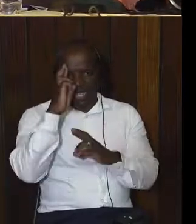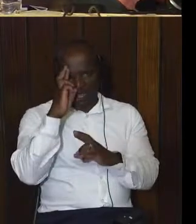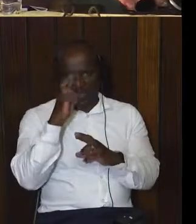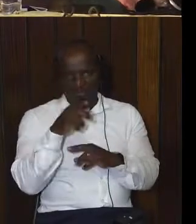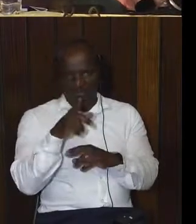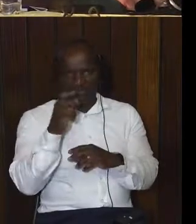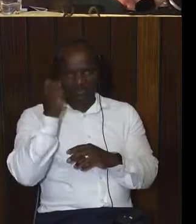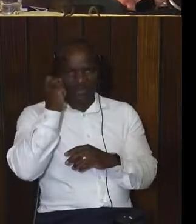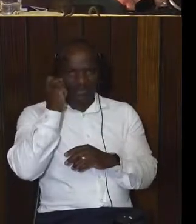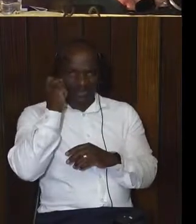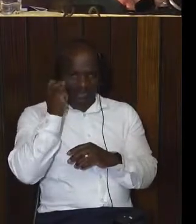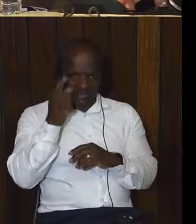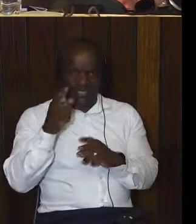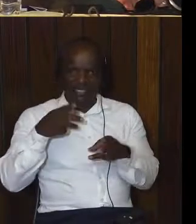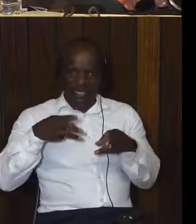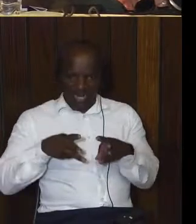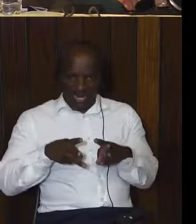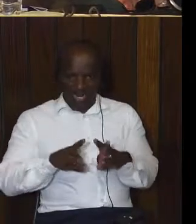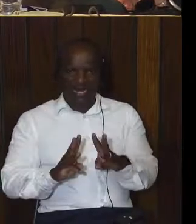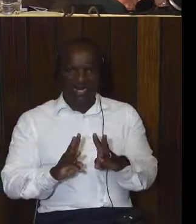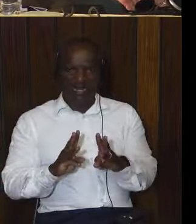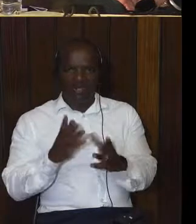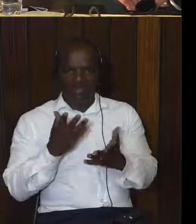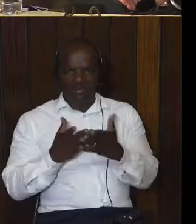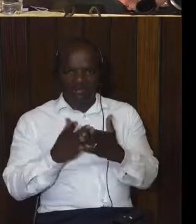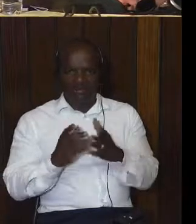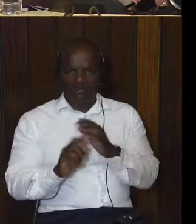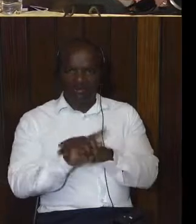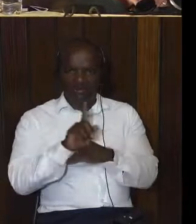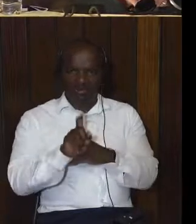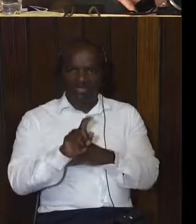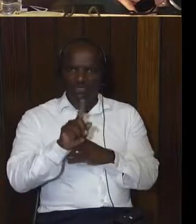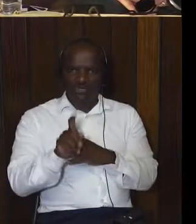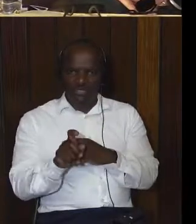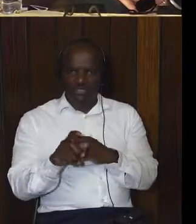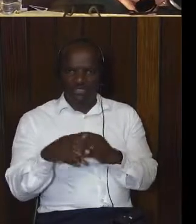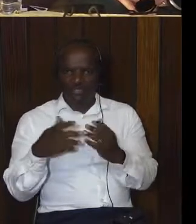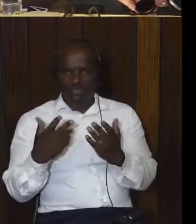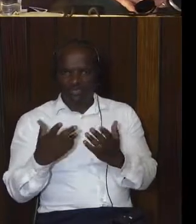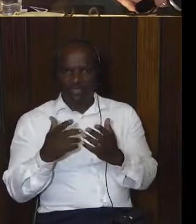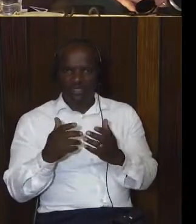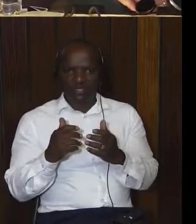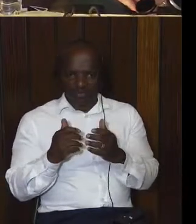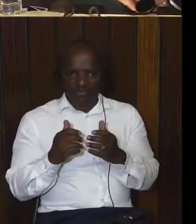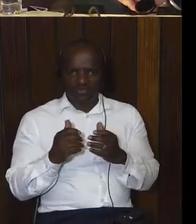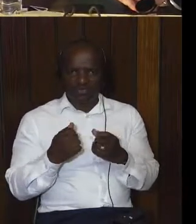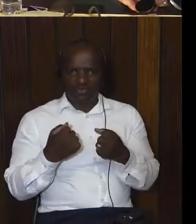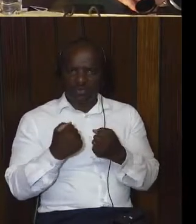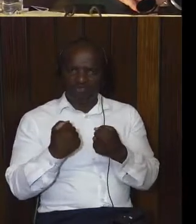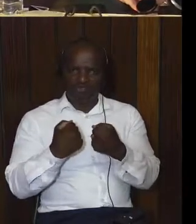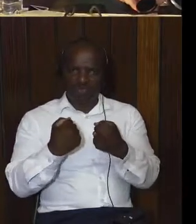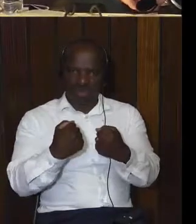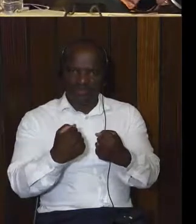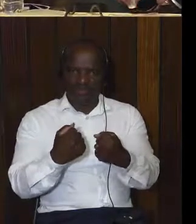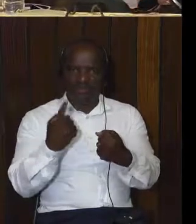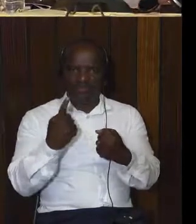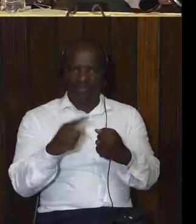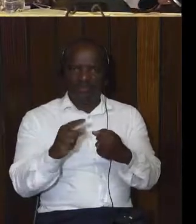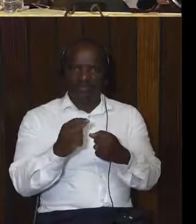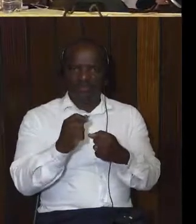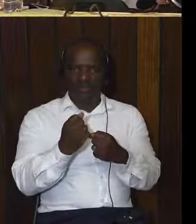and then allows me to talk about this very relevant question of what were our cost drivers in the third quarter. Thank you,